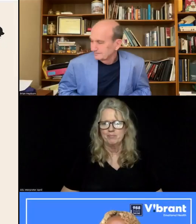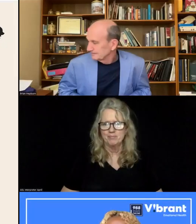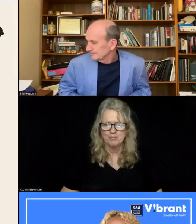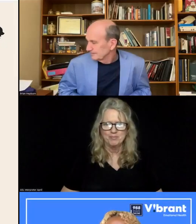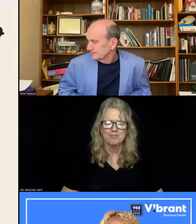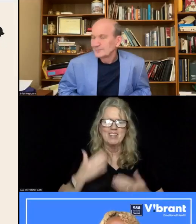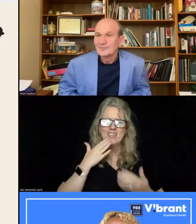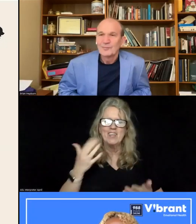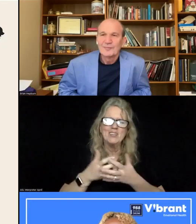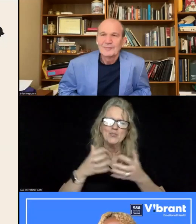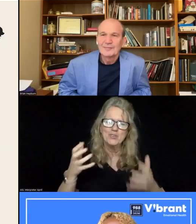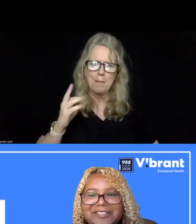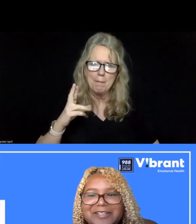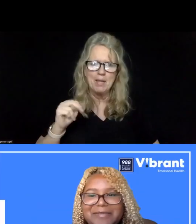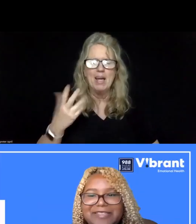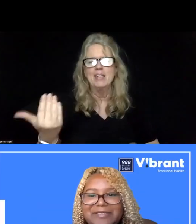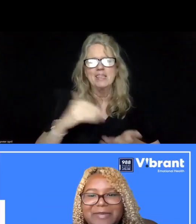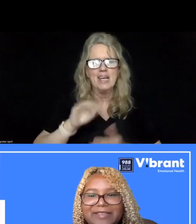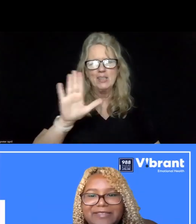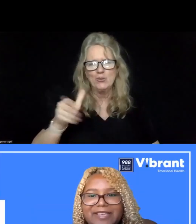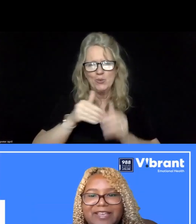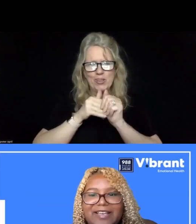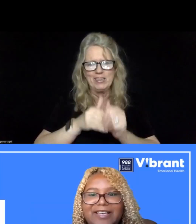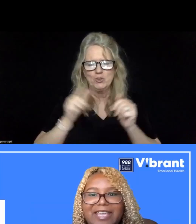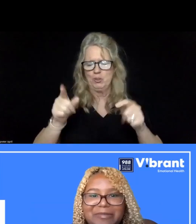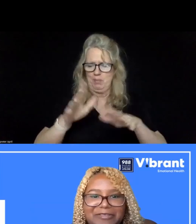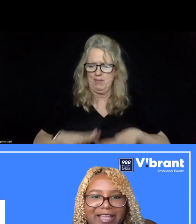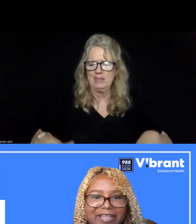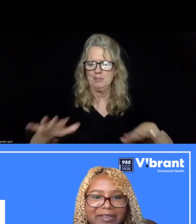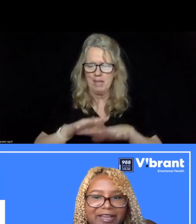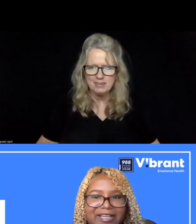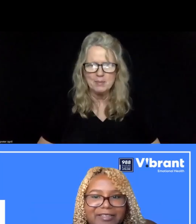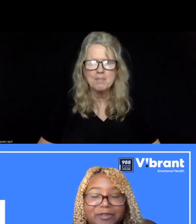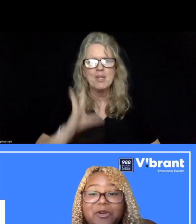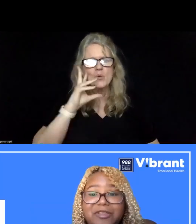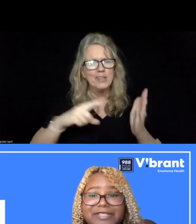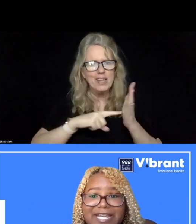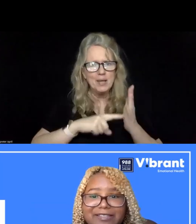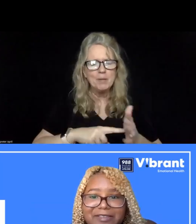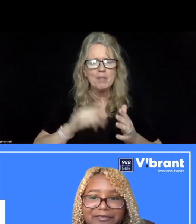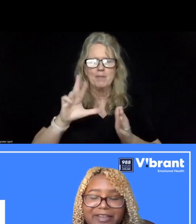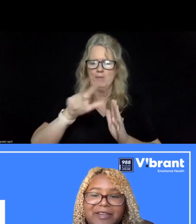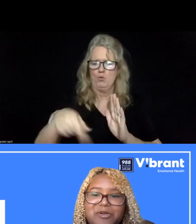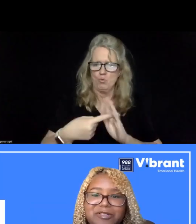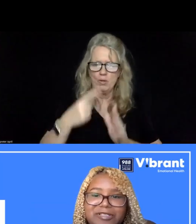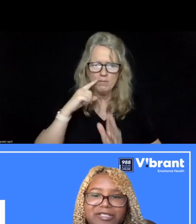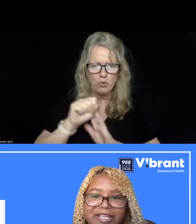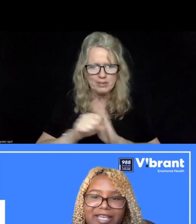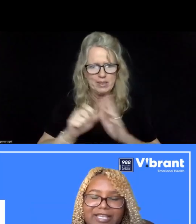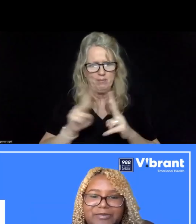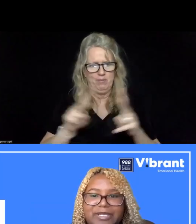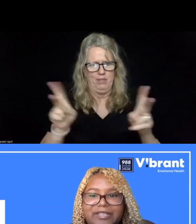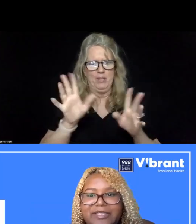Thank you so much, Brian. And again, your leadership in this space, amplifying the role of states, very